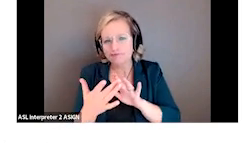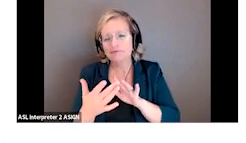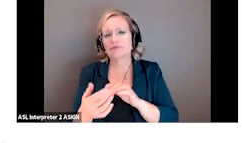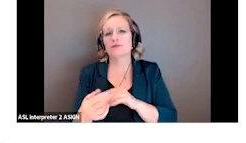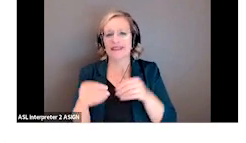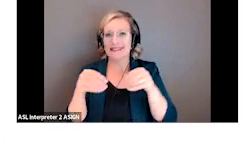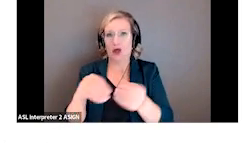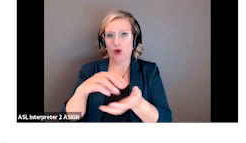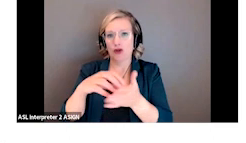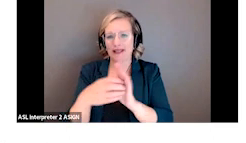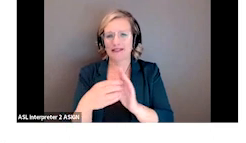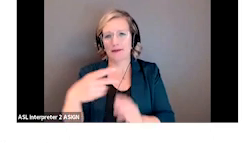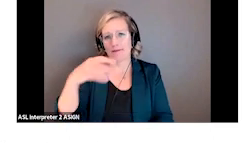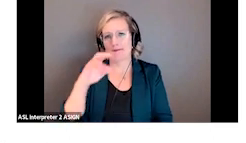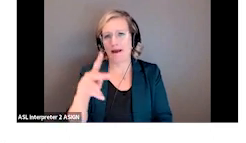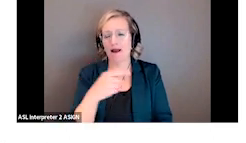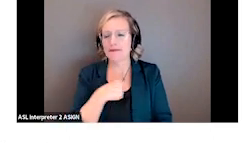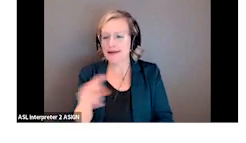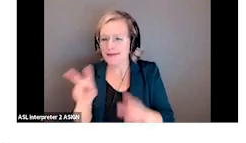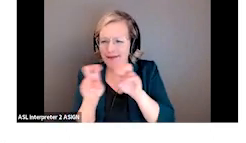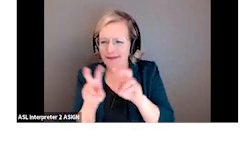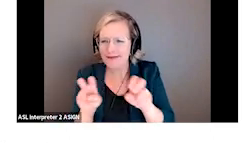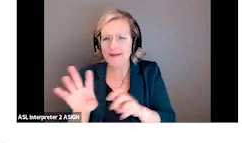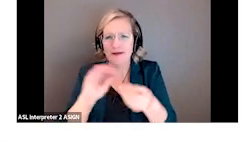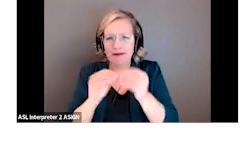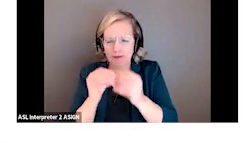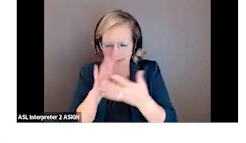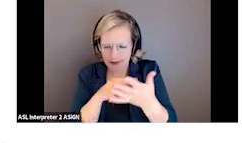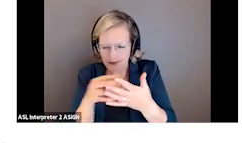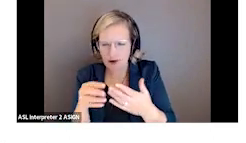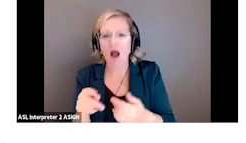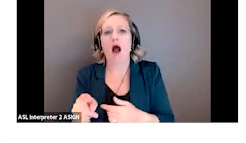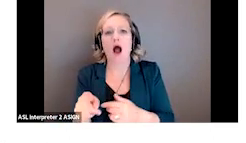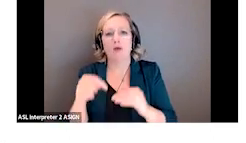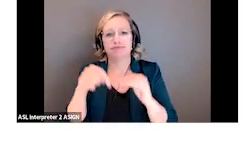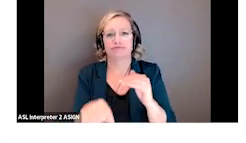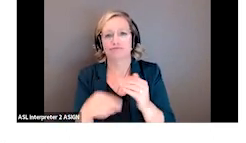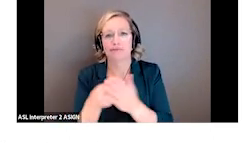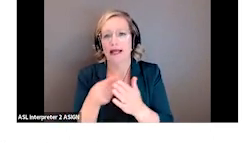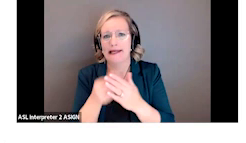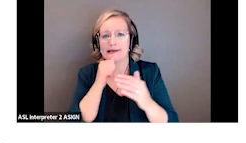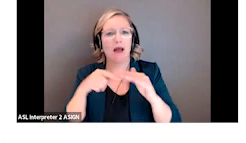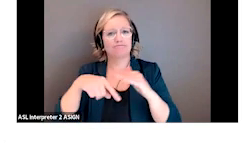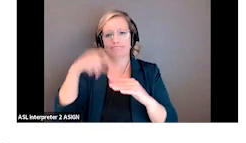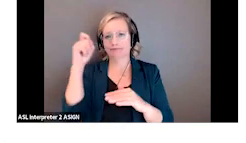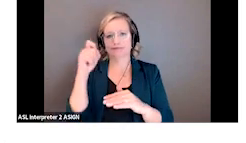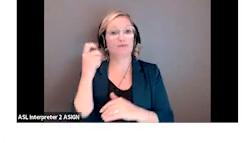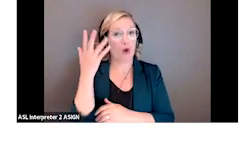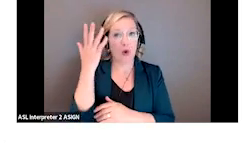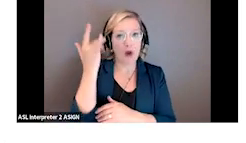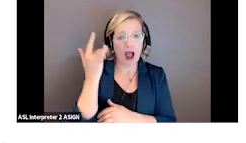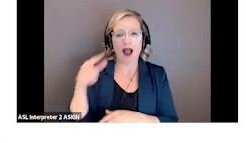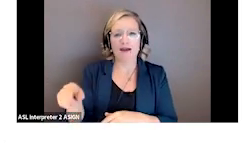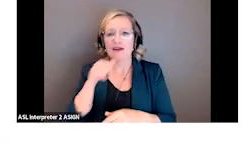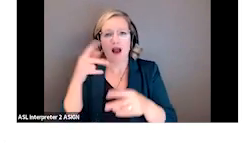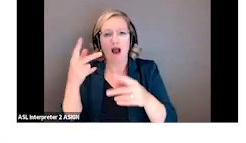they're actually losing $4 per product. Now, usually that's not okay. Maybe if we're doing some customer acquisition work,